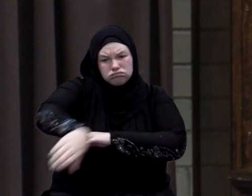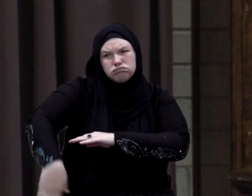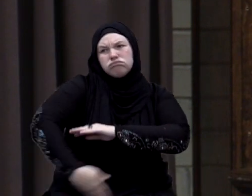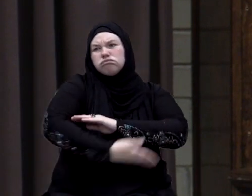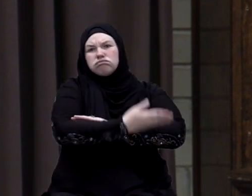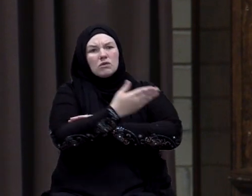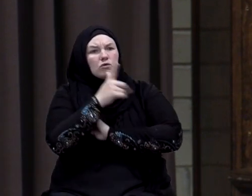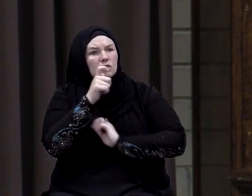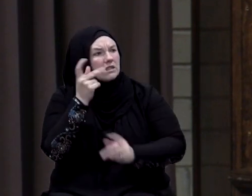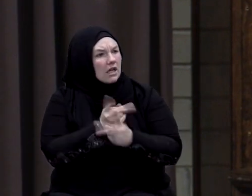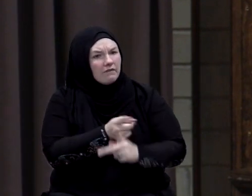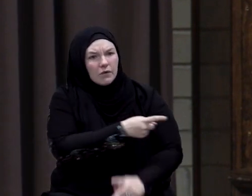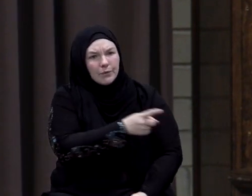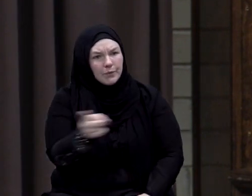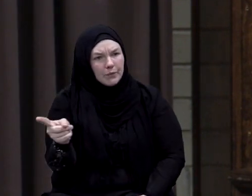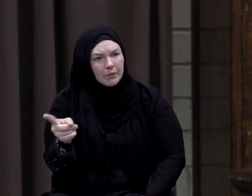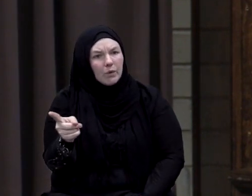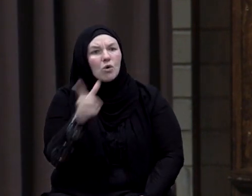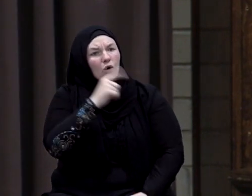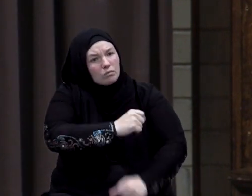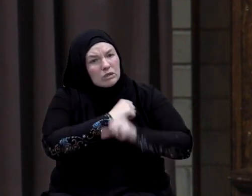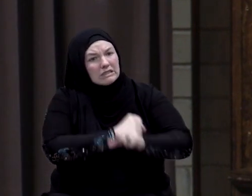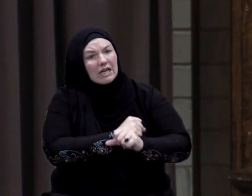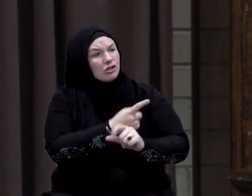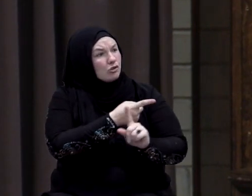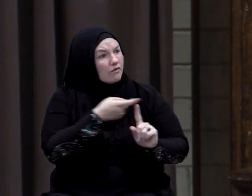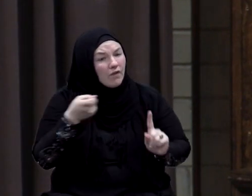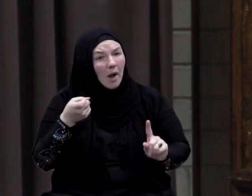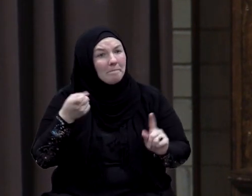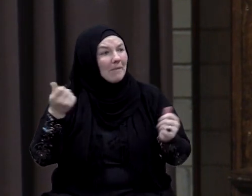by night time? Who protects you from him?